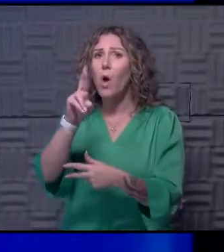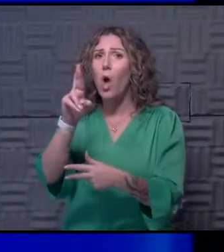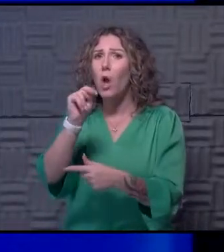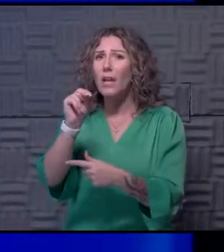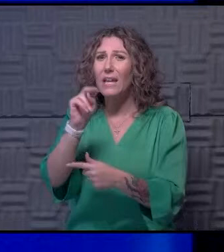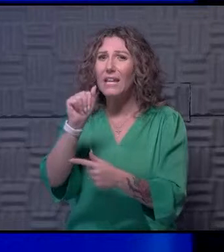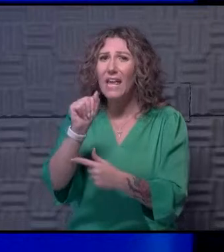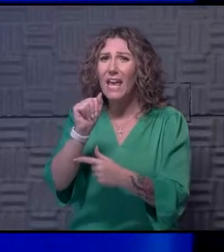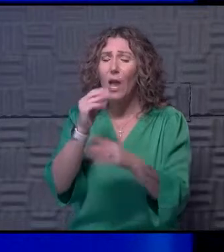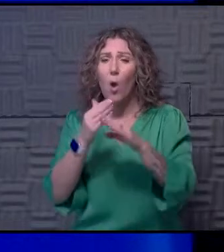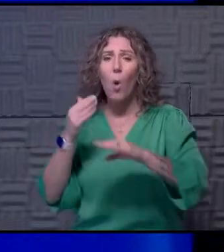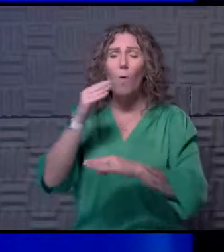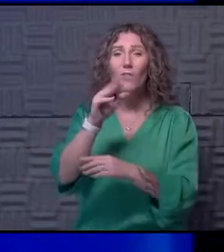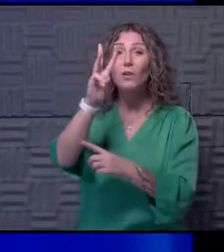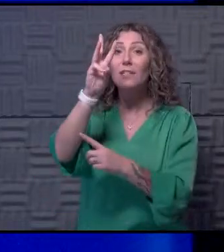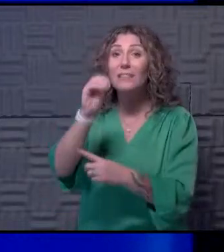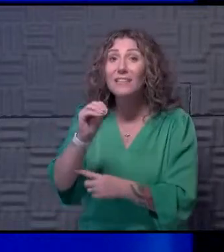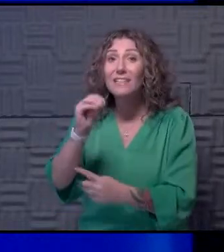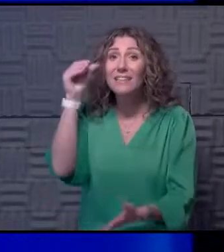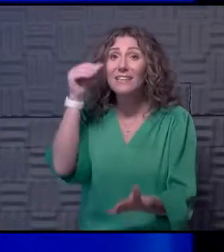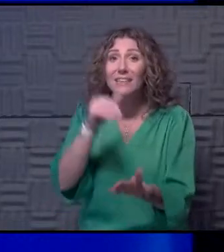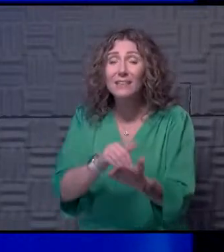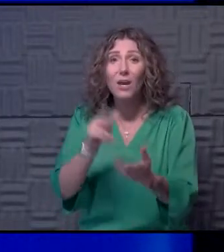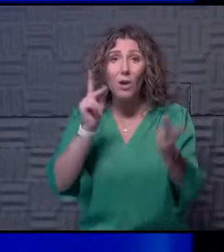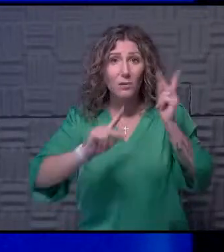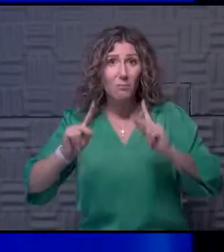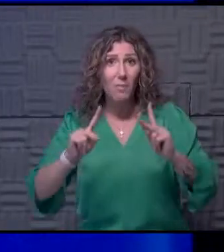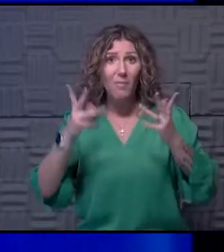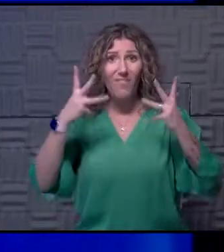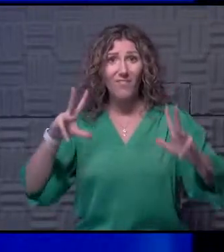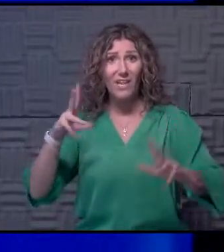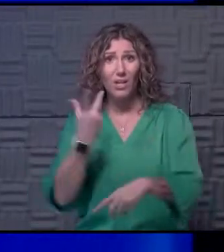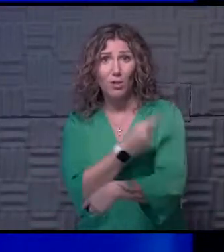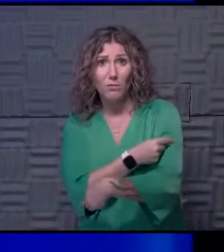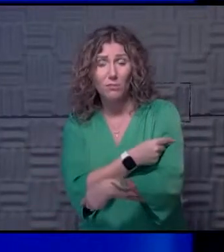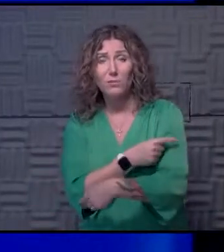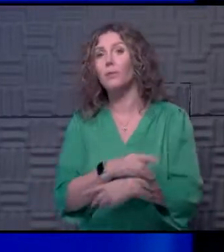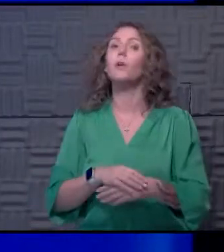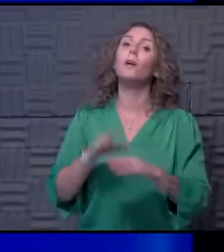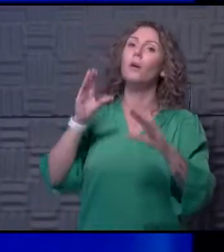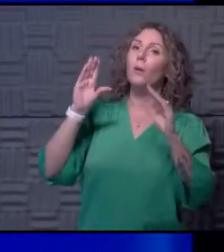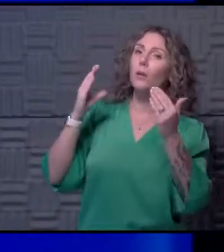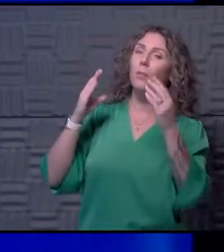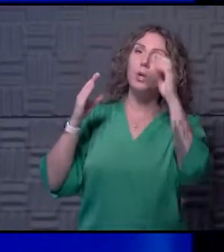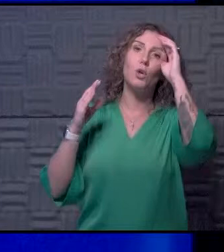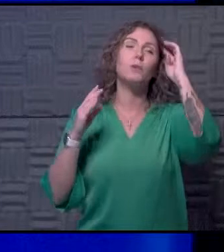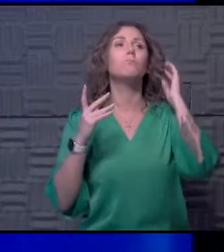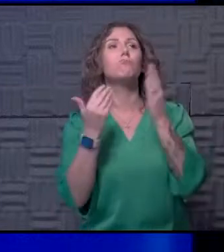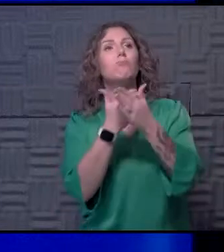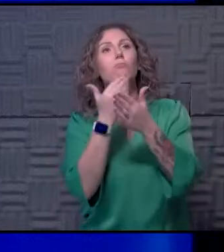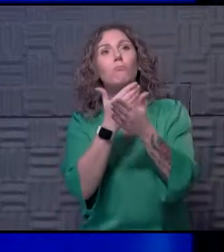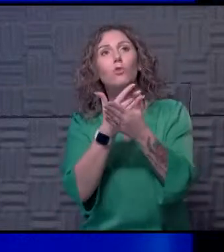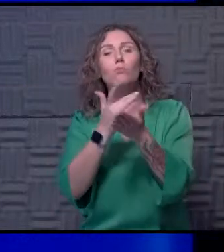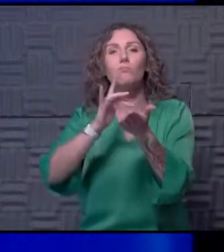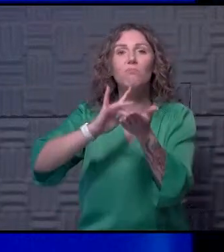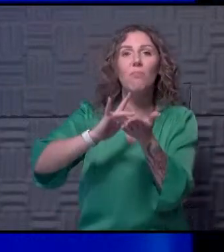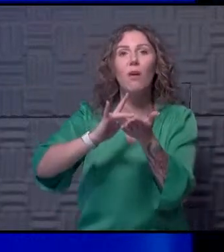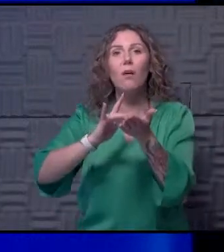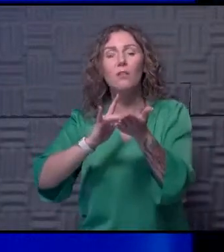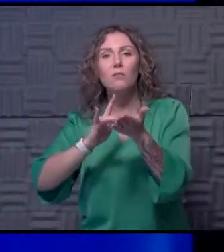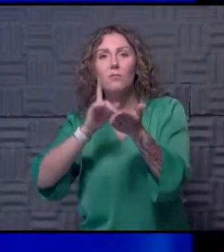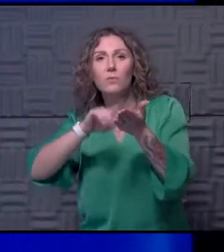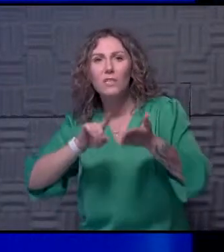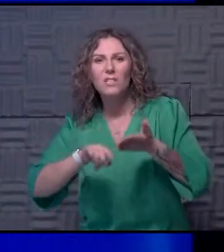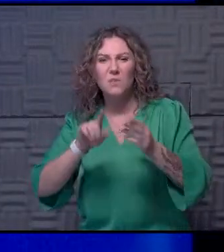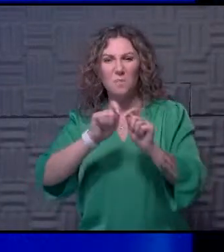over 60,000 people. Now, by comparison, when we do new drug research in CF, we release